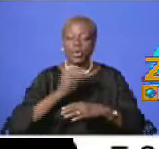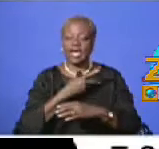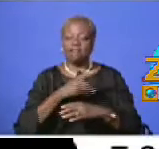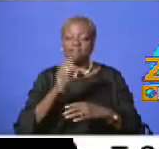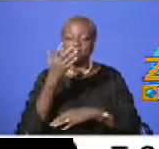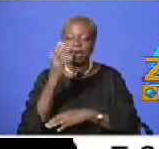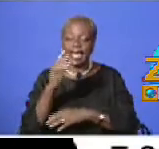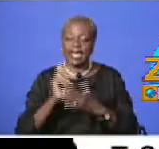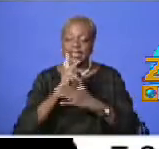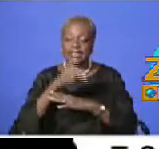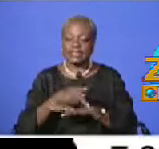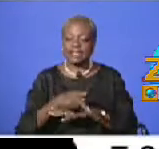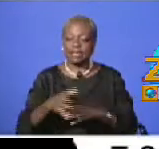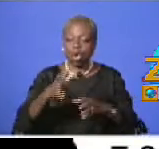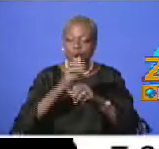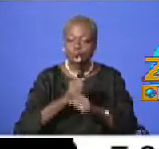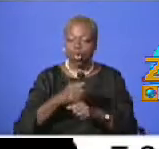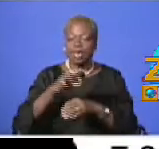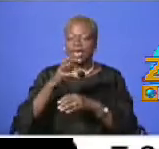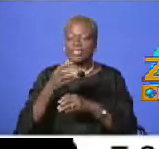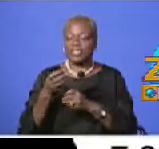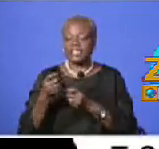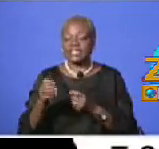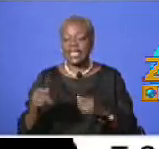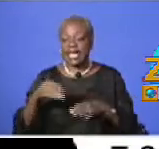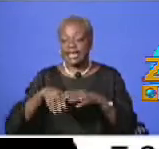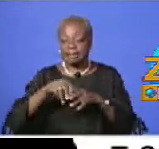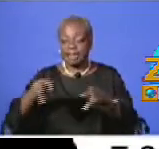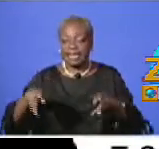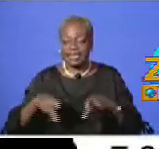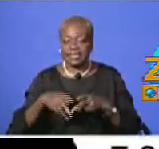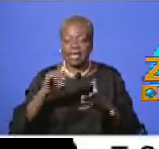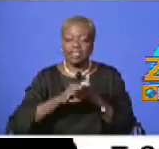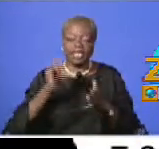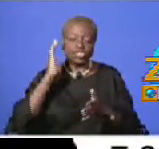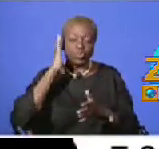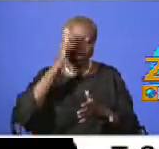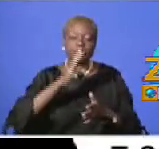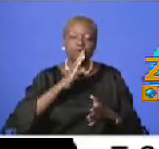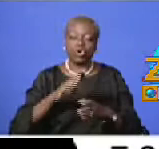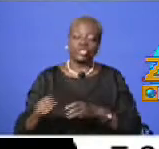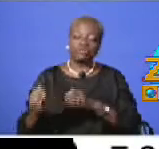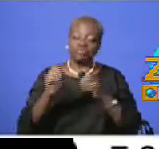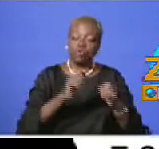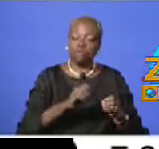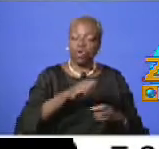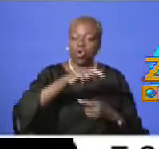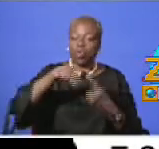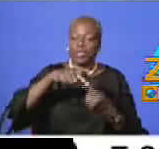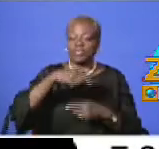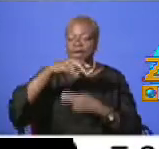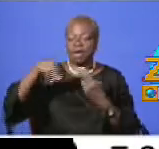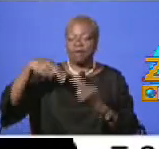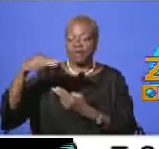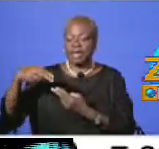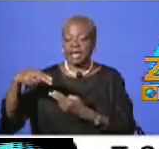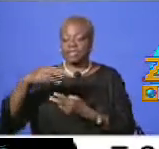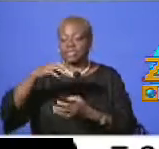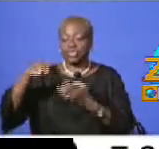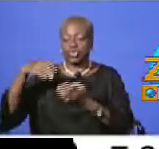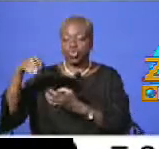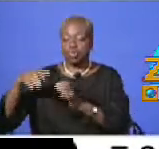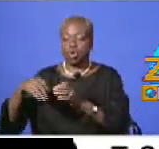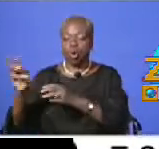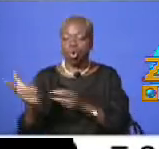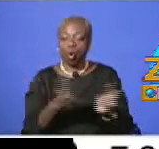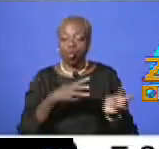place so it's not removed when a hurricane storm, the water or the wind moves. We also